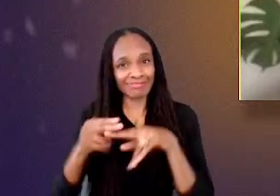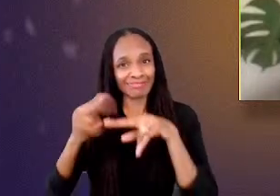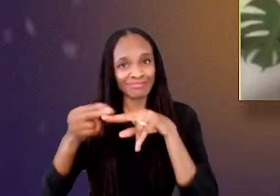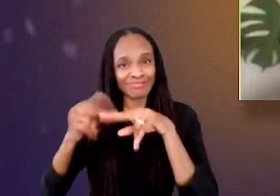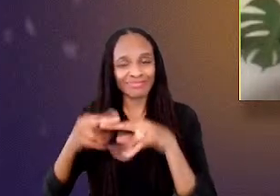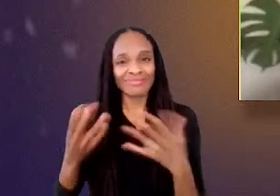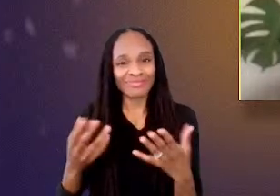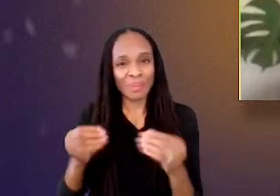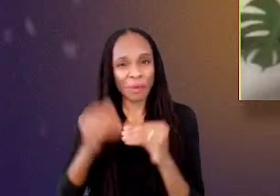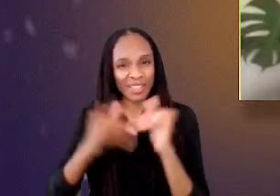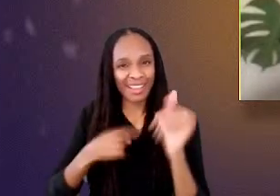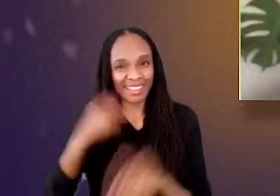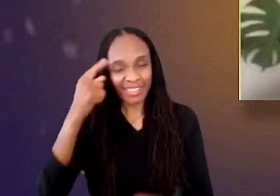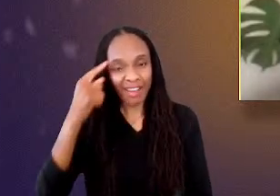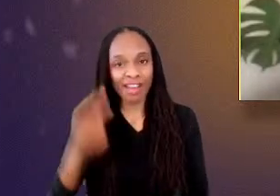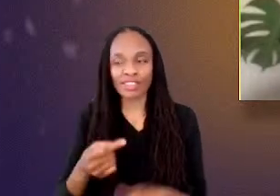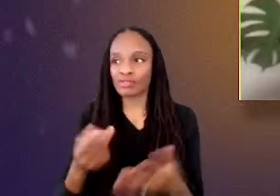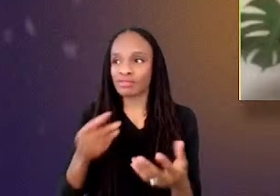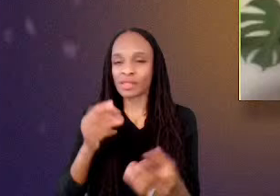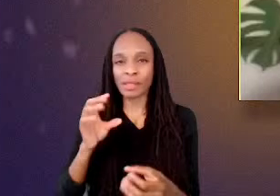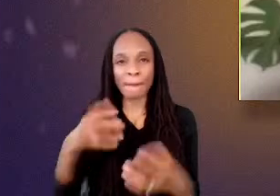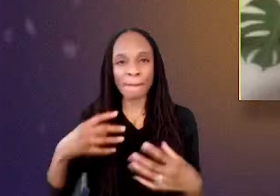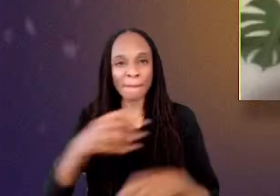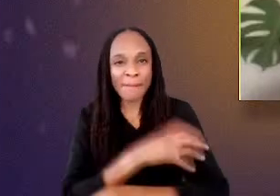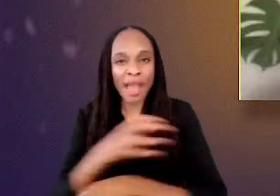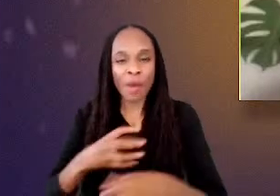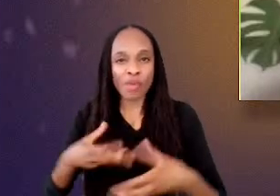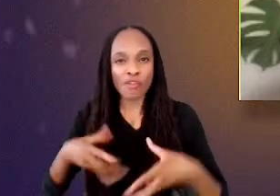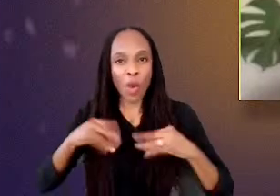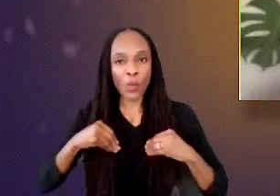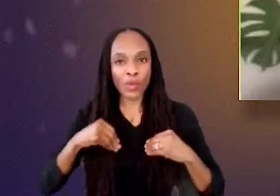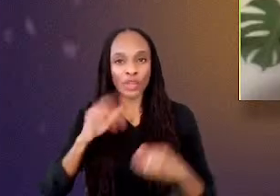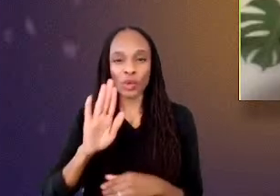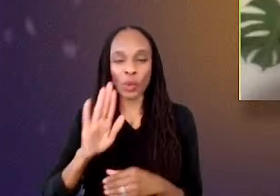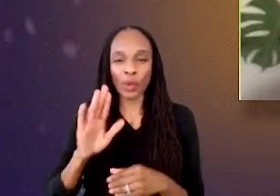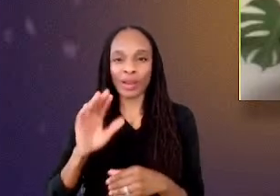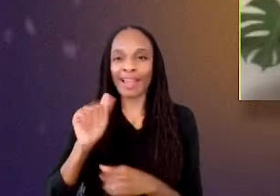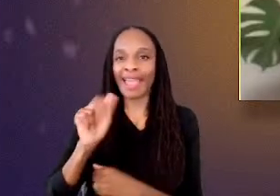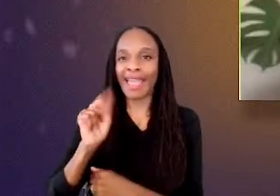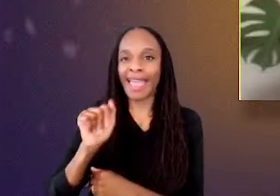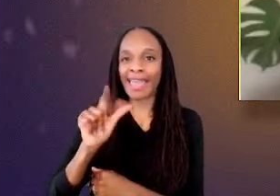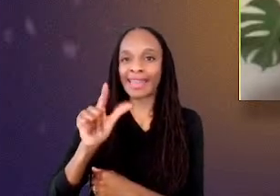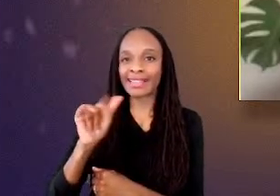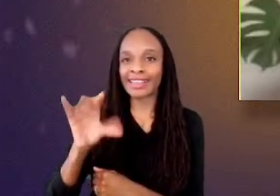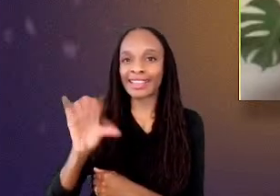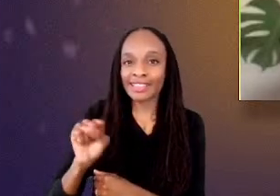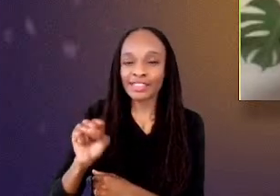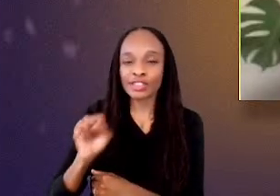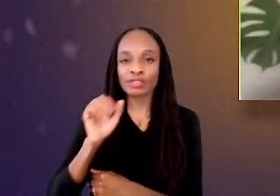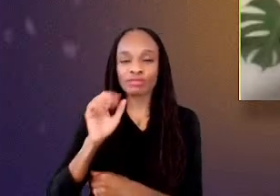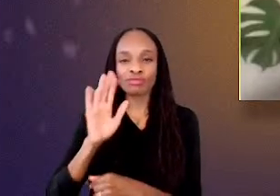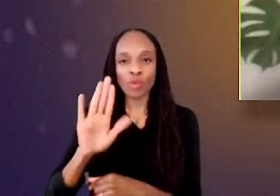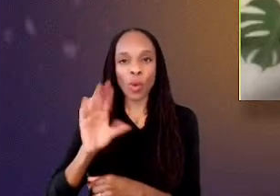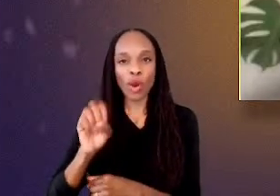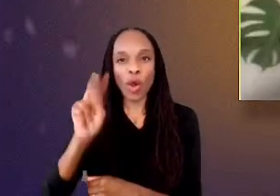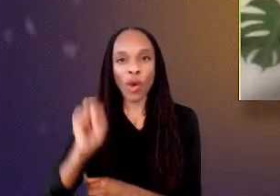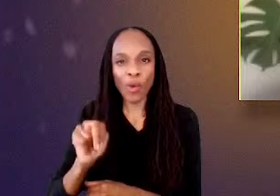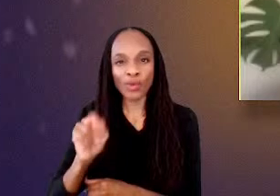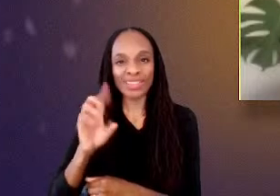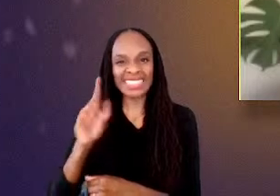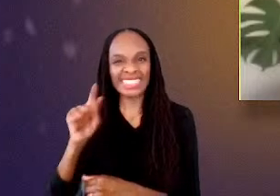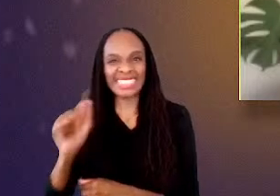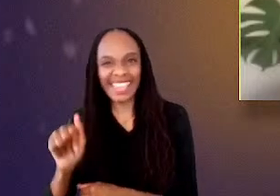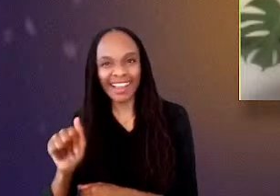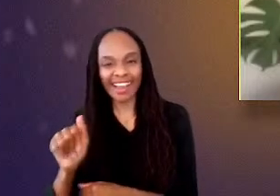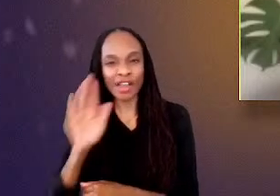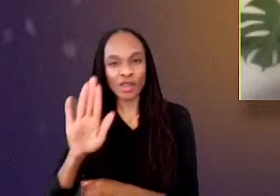your own analytics, owning your own data, owning your own film is really interesting to me. I don't know if I'll ever